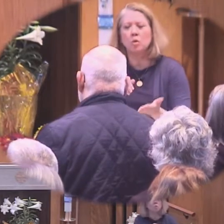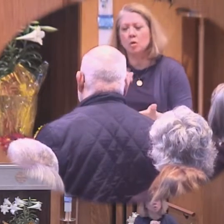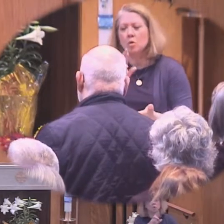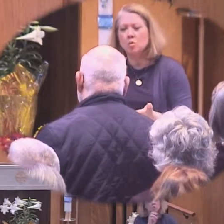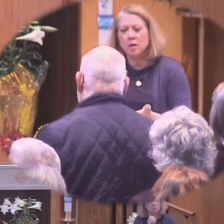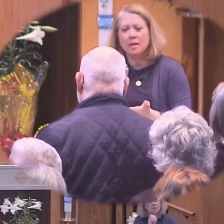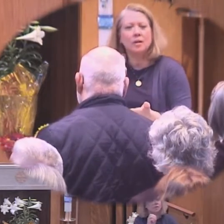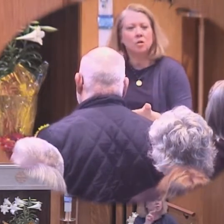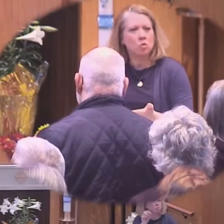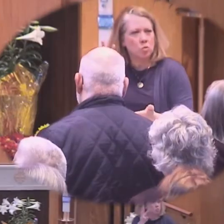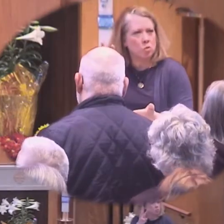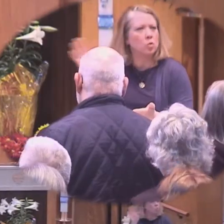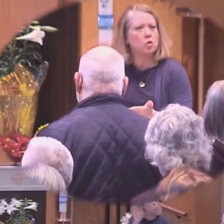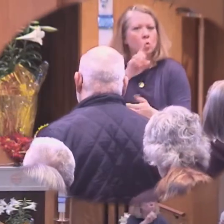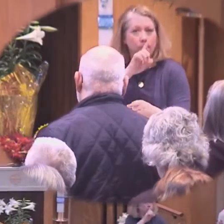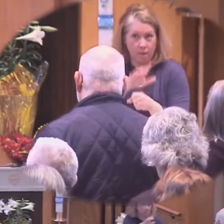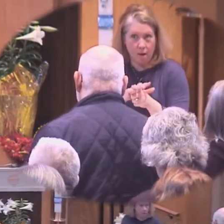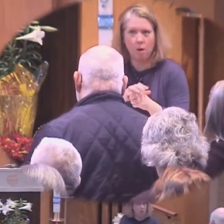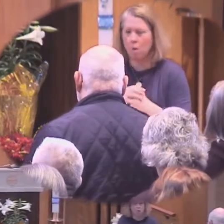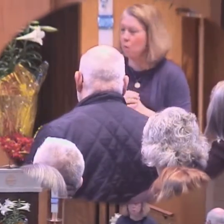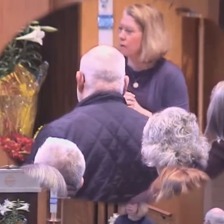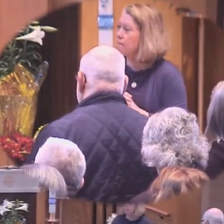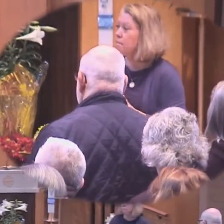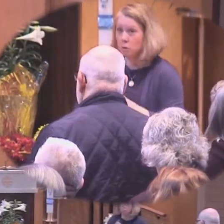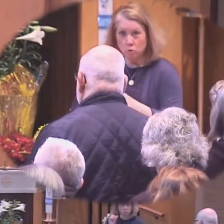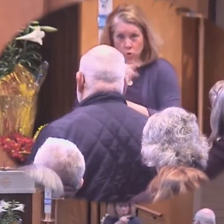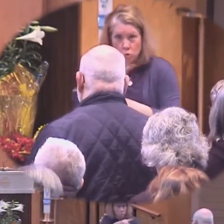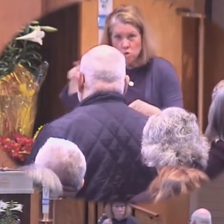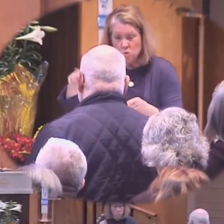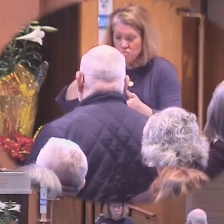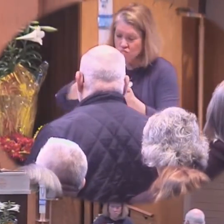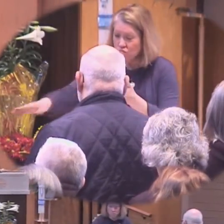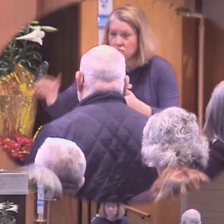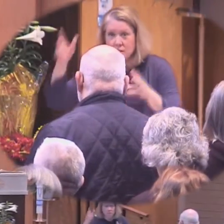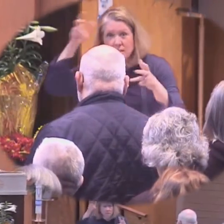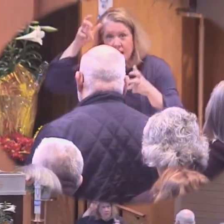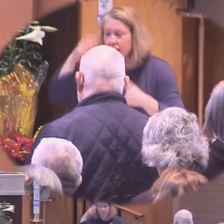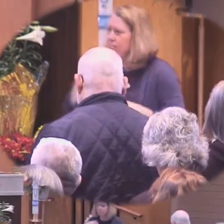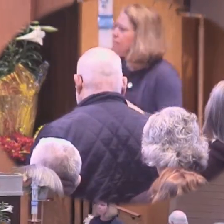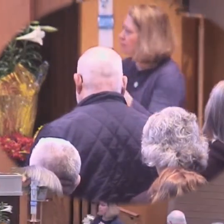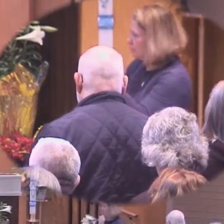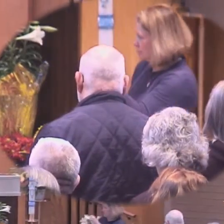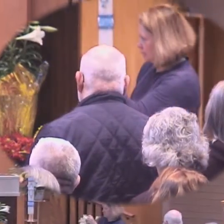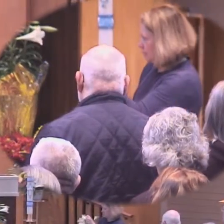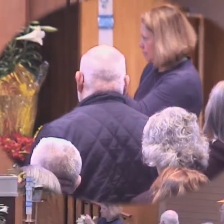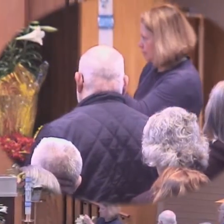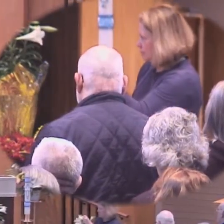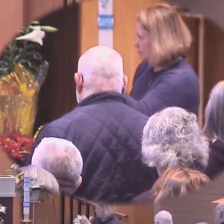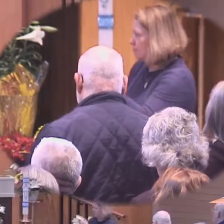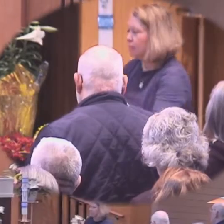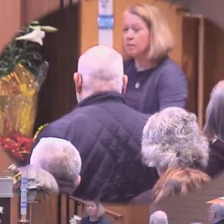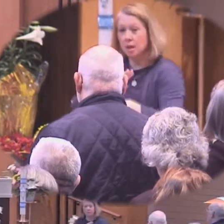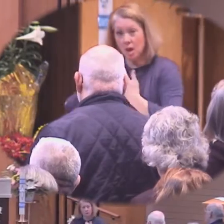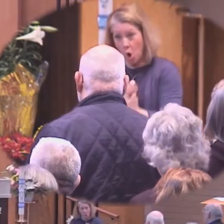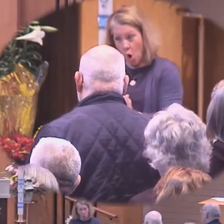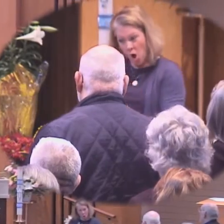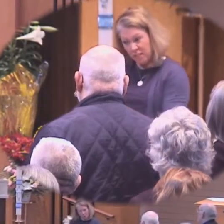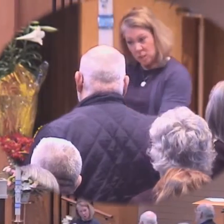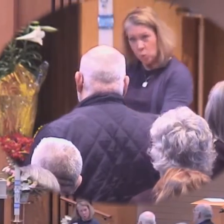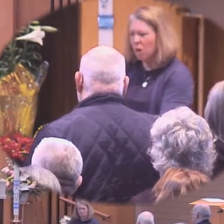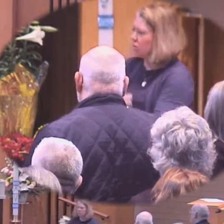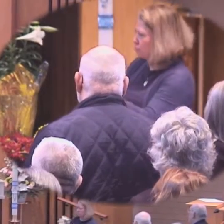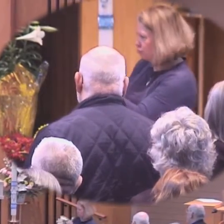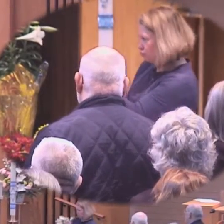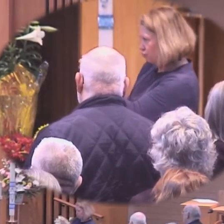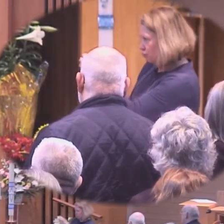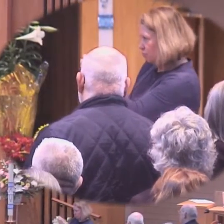our baptism. And so I ask you, do you renounce Satan? I do. And all his works? I do.